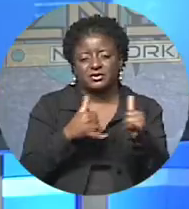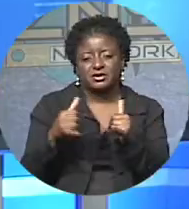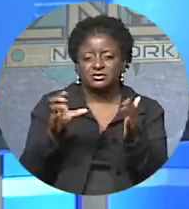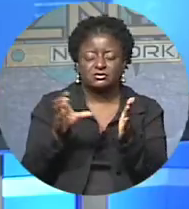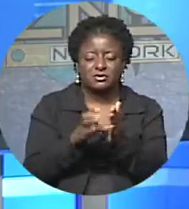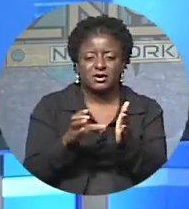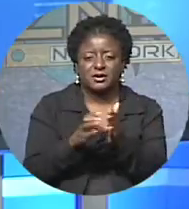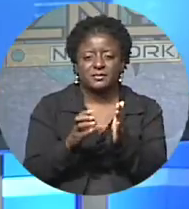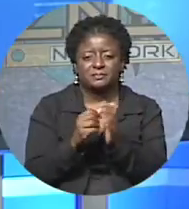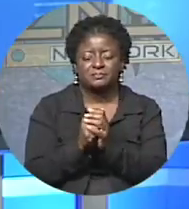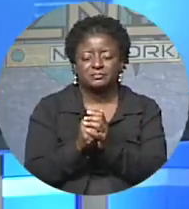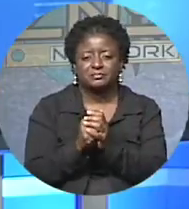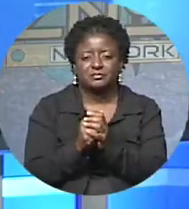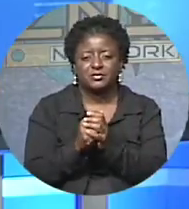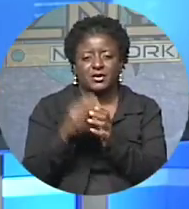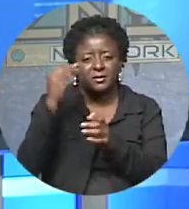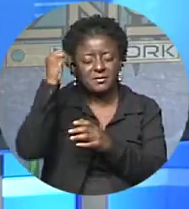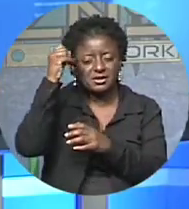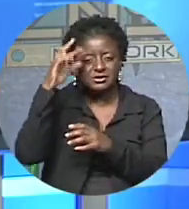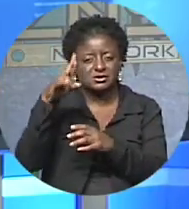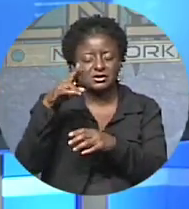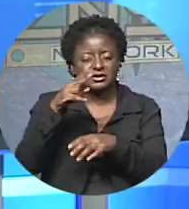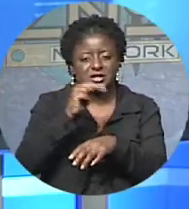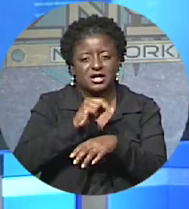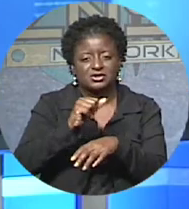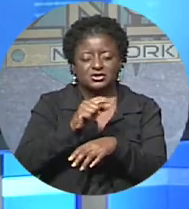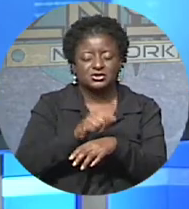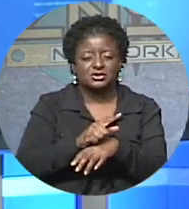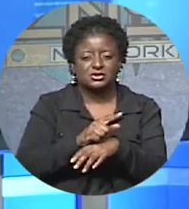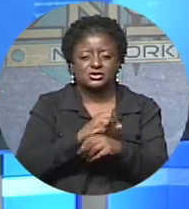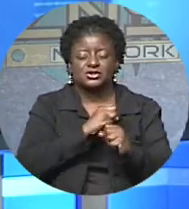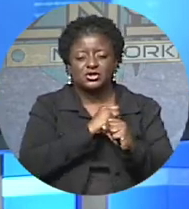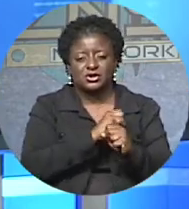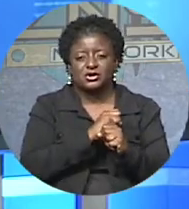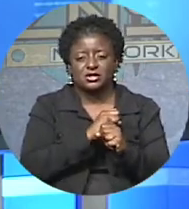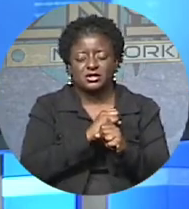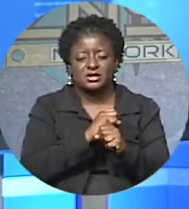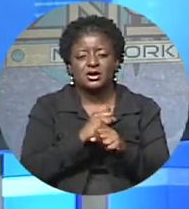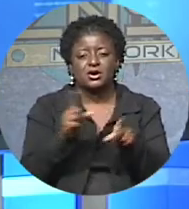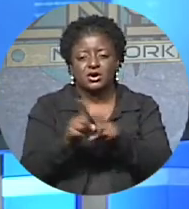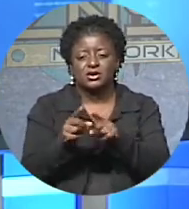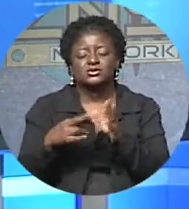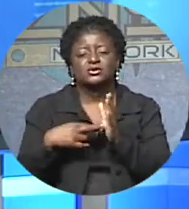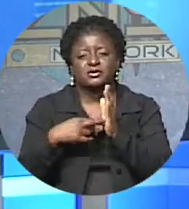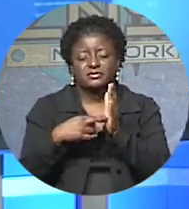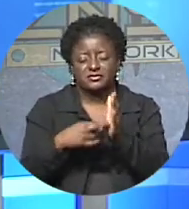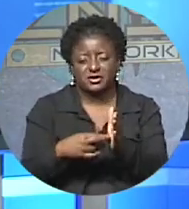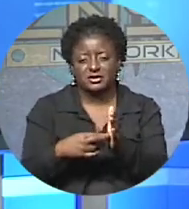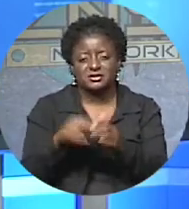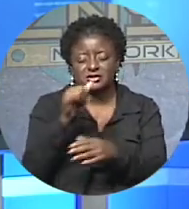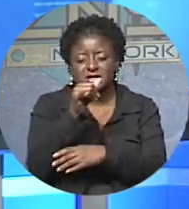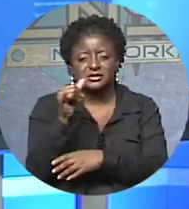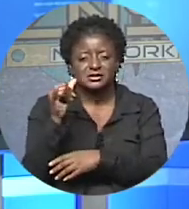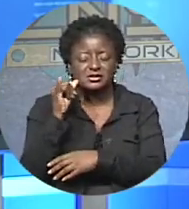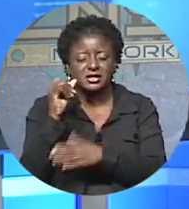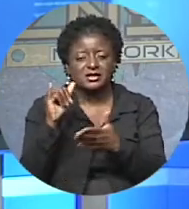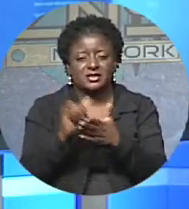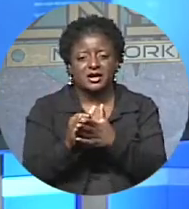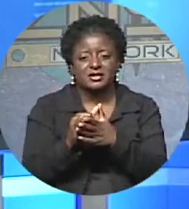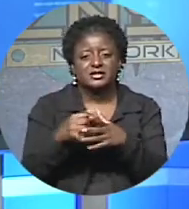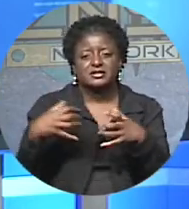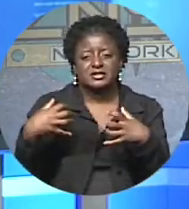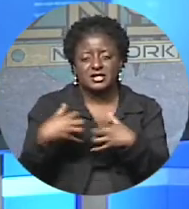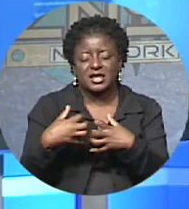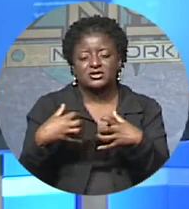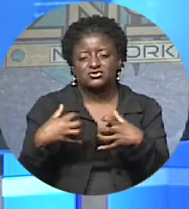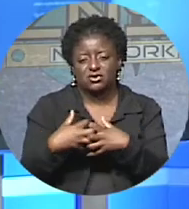News. Minister of National Security Dr. Bernard Nottage also revealed in the House of Assembly yesterday that the electronic